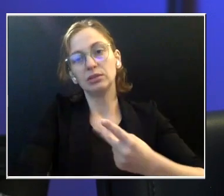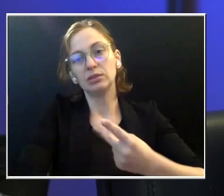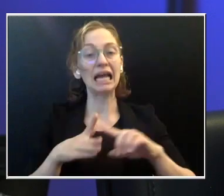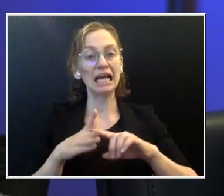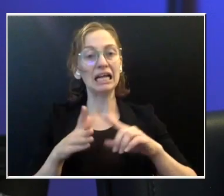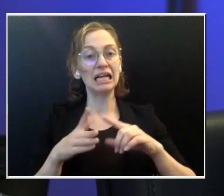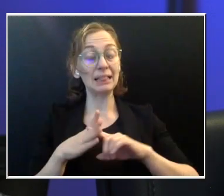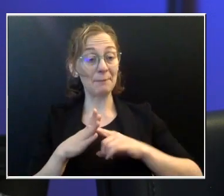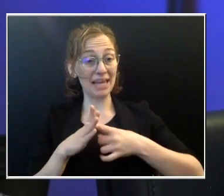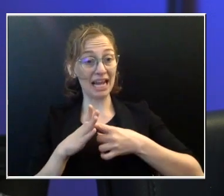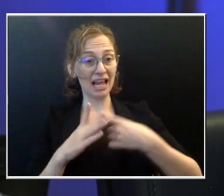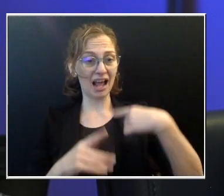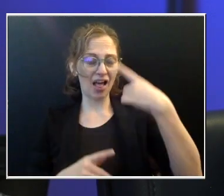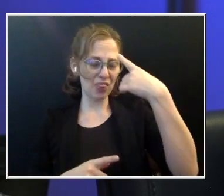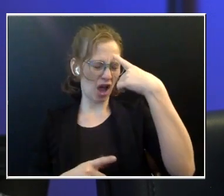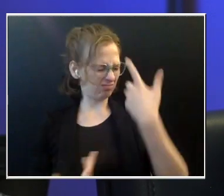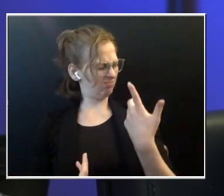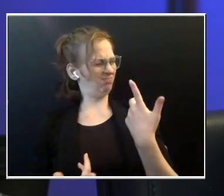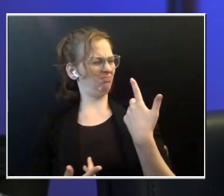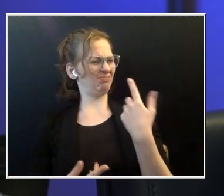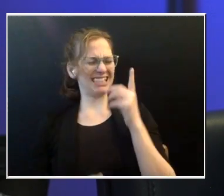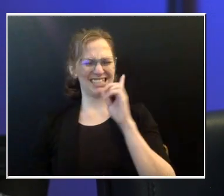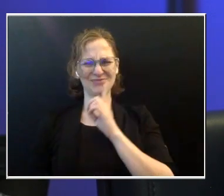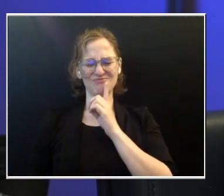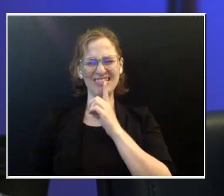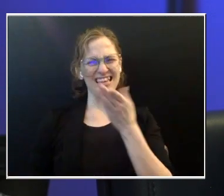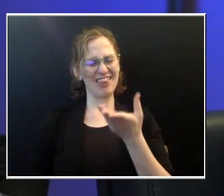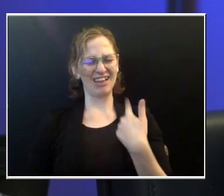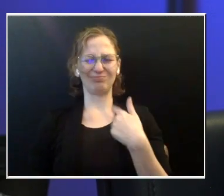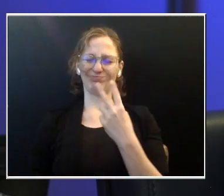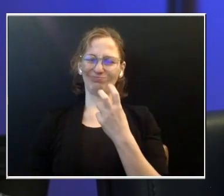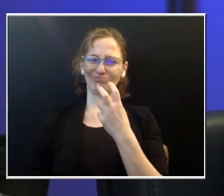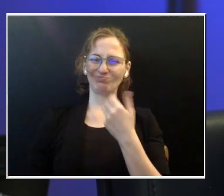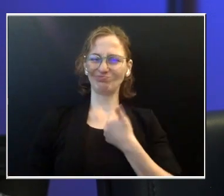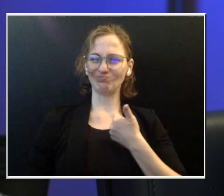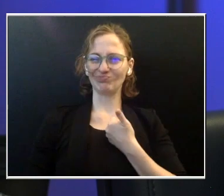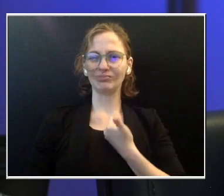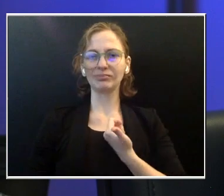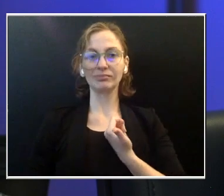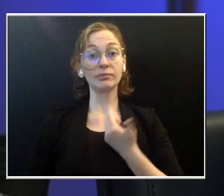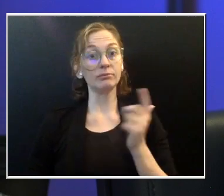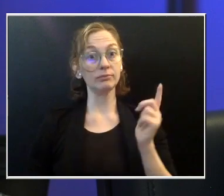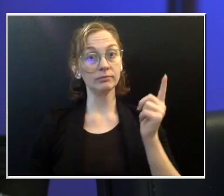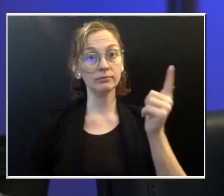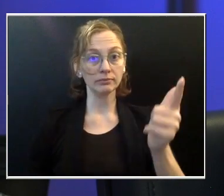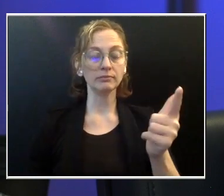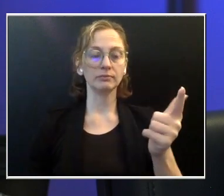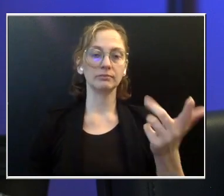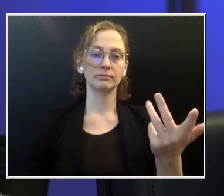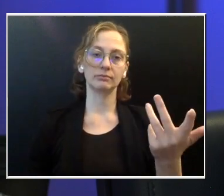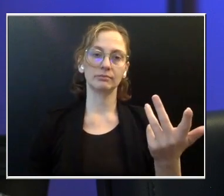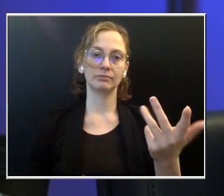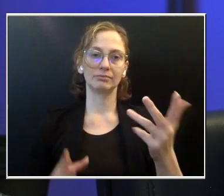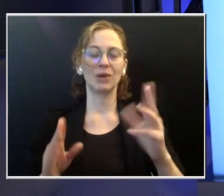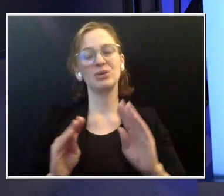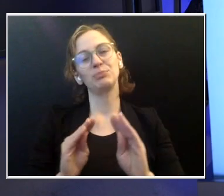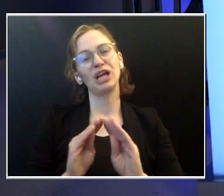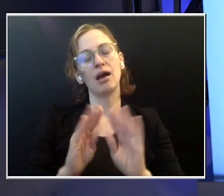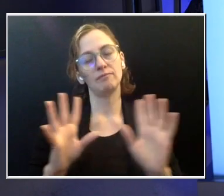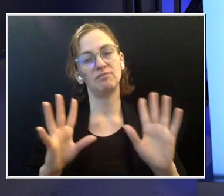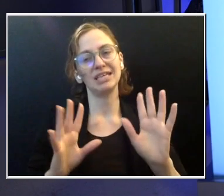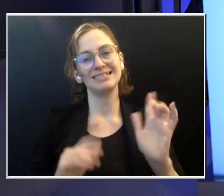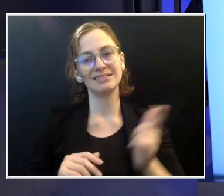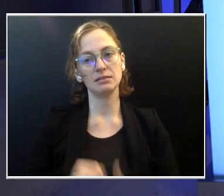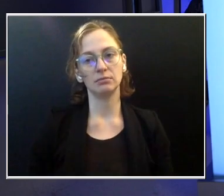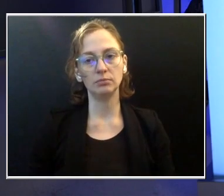met with Lori Rinaldo, it was fairly pronounced. Any other symptoms? How were